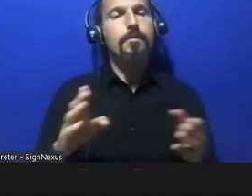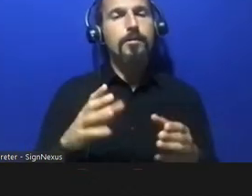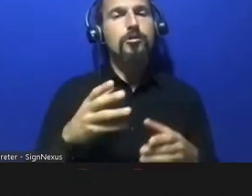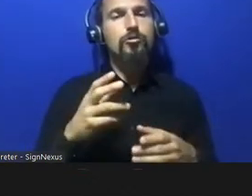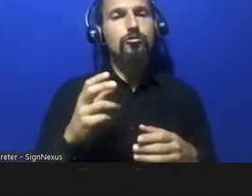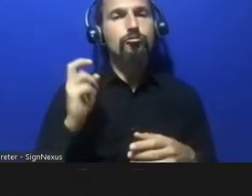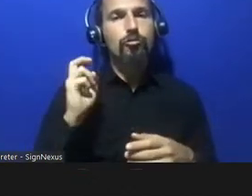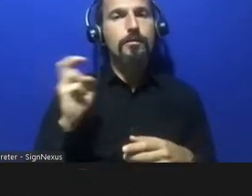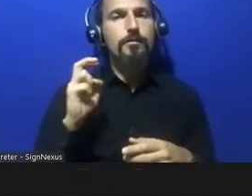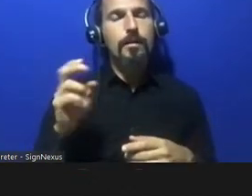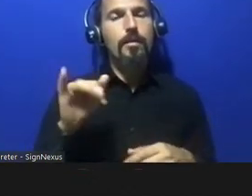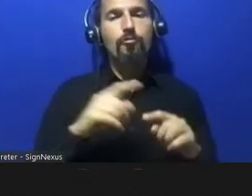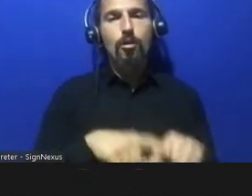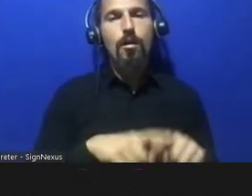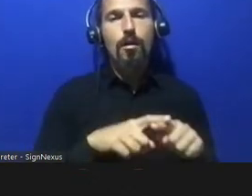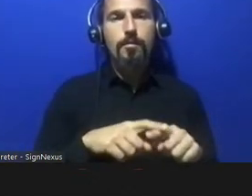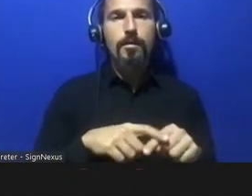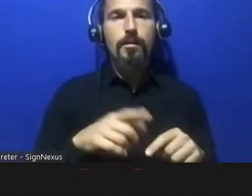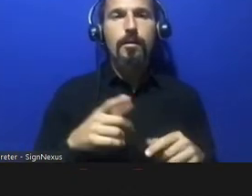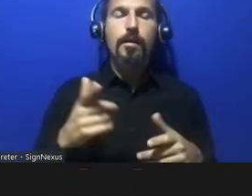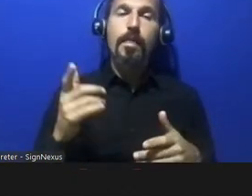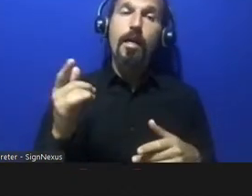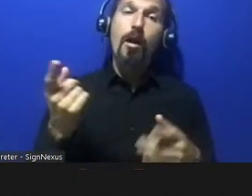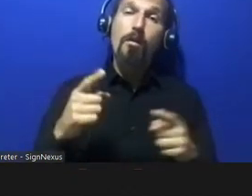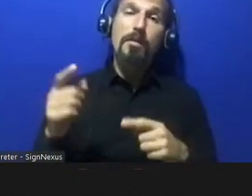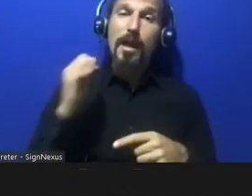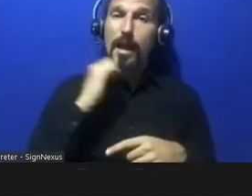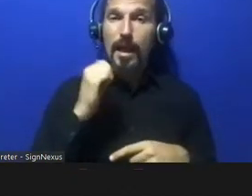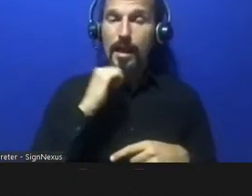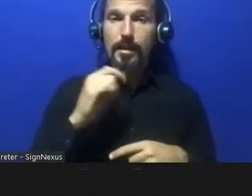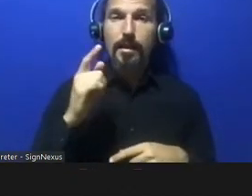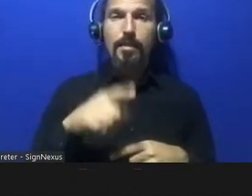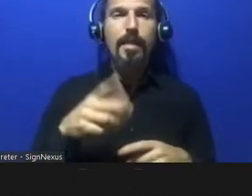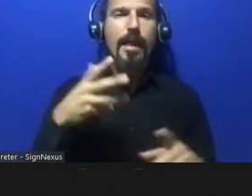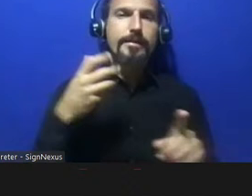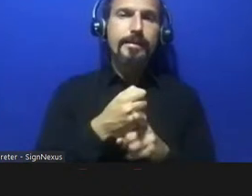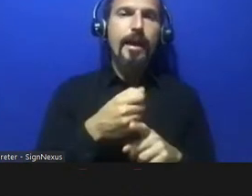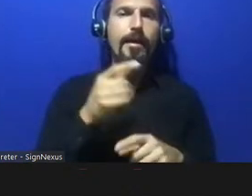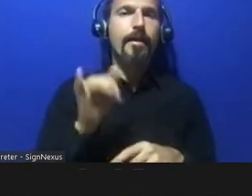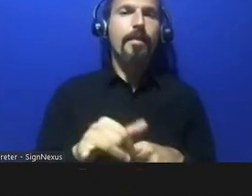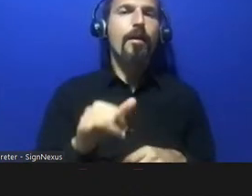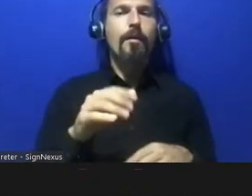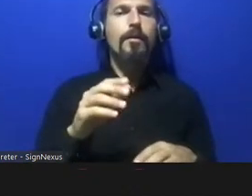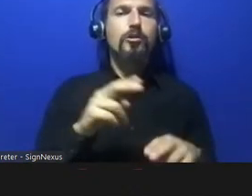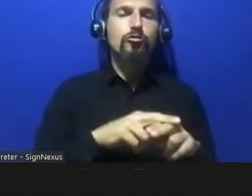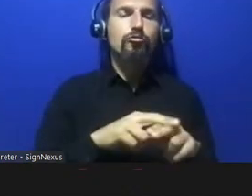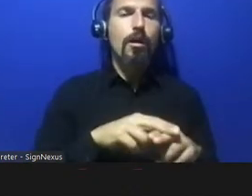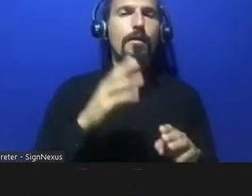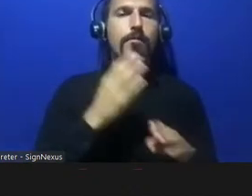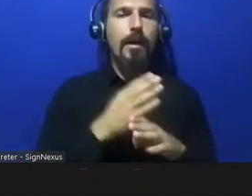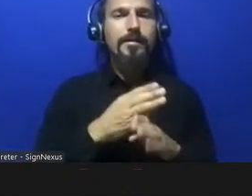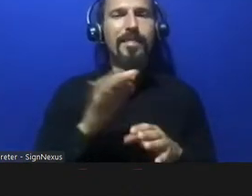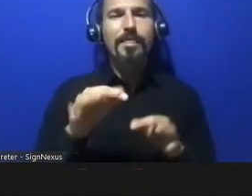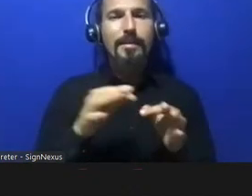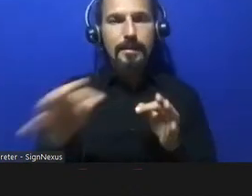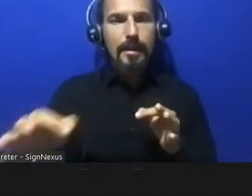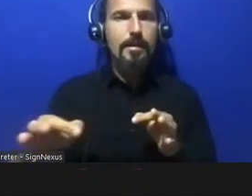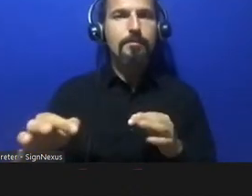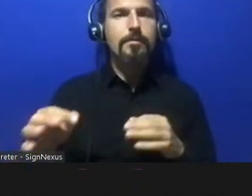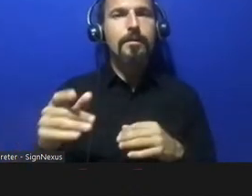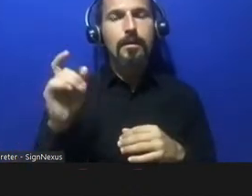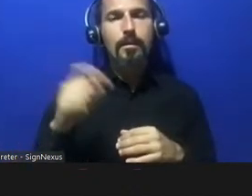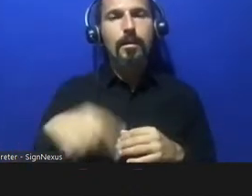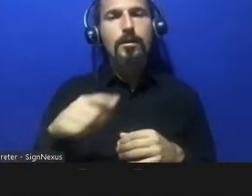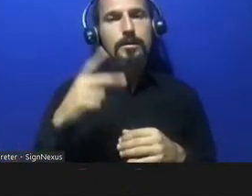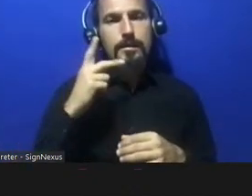well almost on a daily occurrence there's attack on a commuter using train buses and there are delays betsy plum who represents the